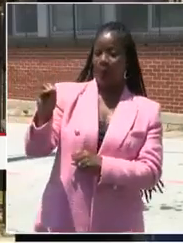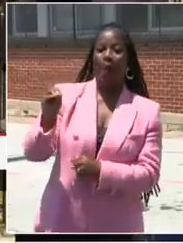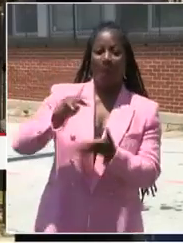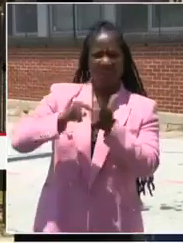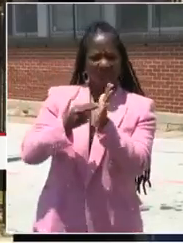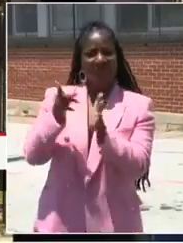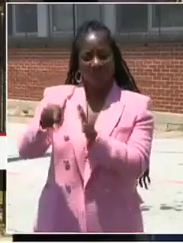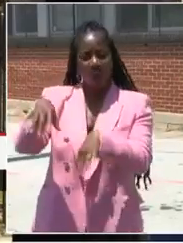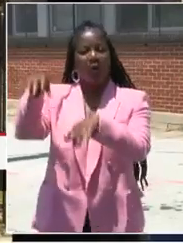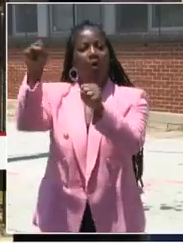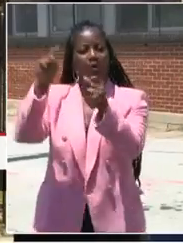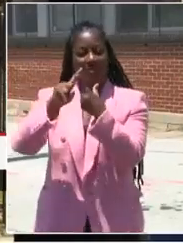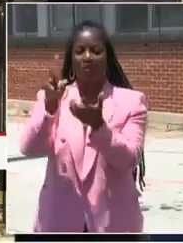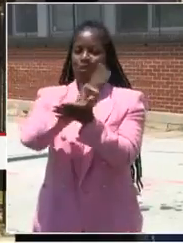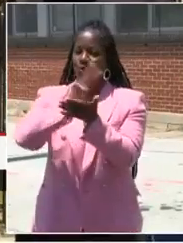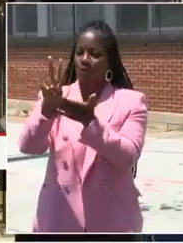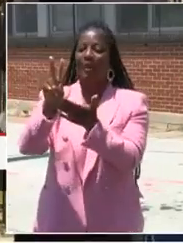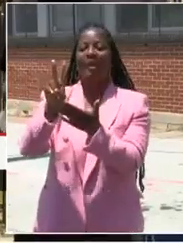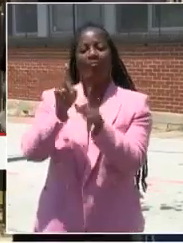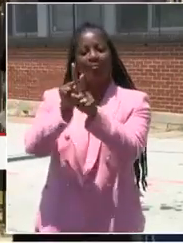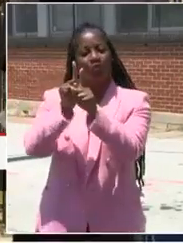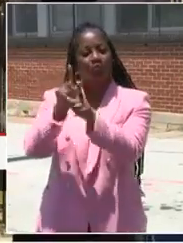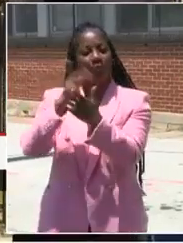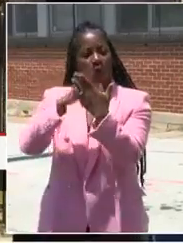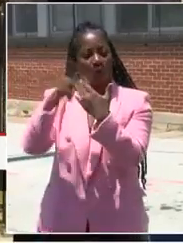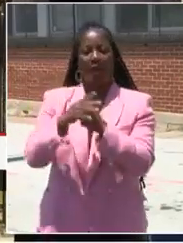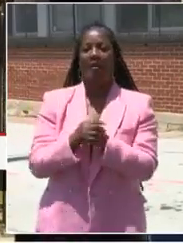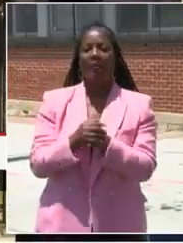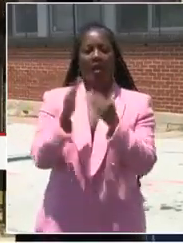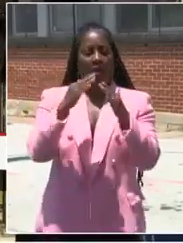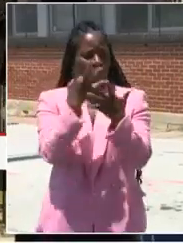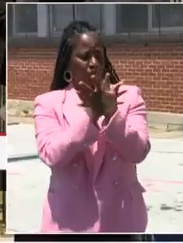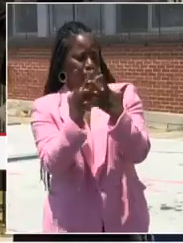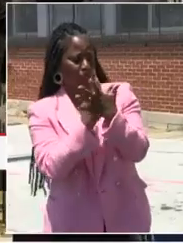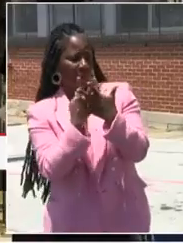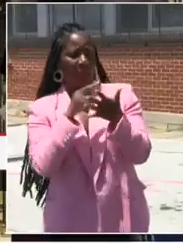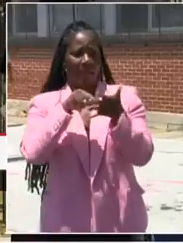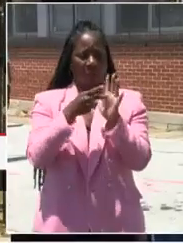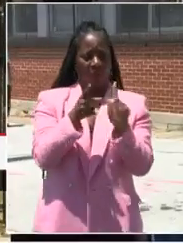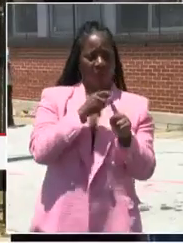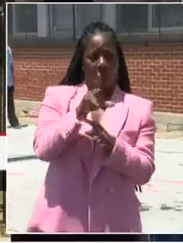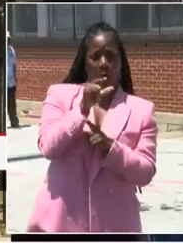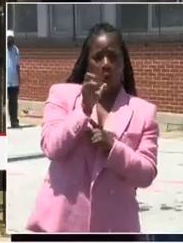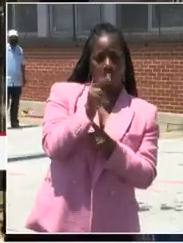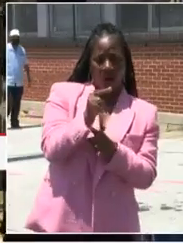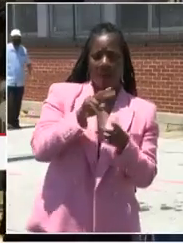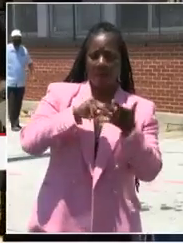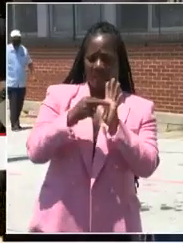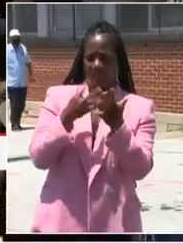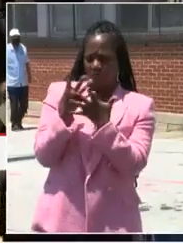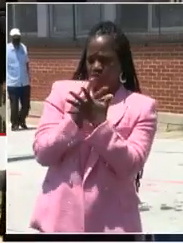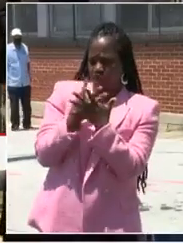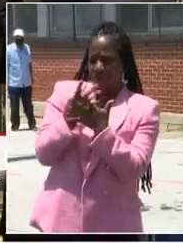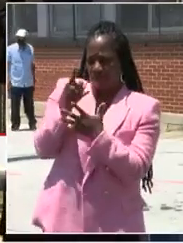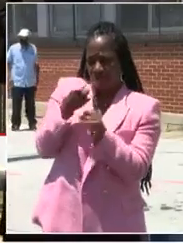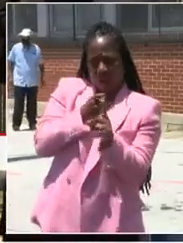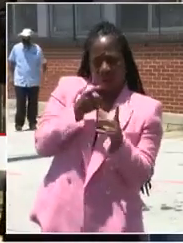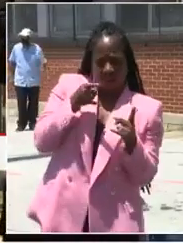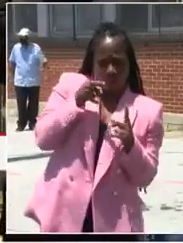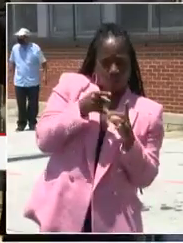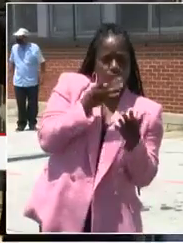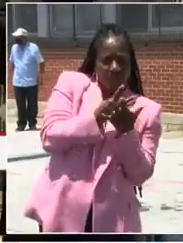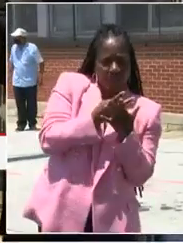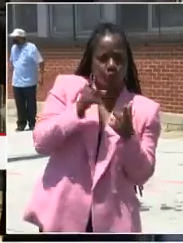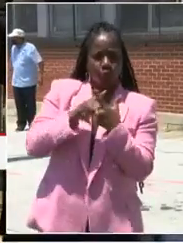mentoring program. Screening and discussion of Lorton, Prison of Terror, to host a screening and discussion in Ward 8 on